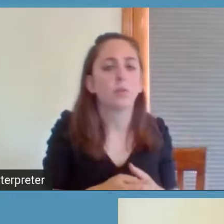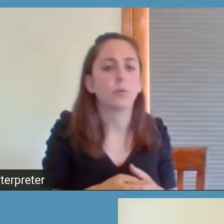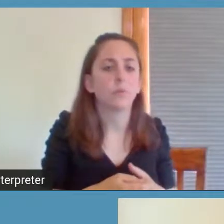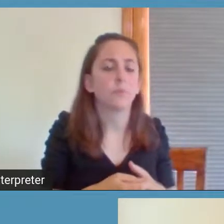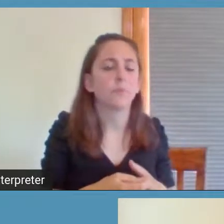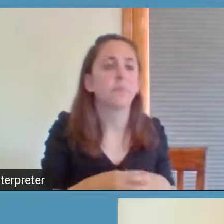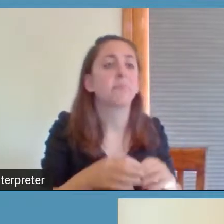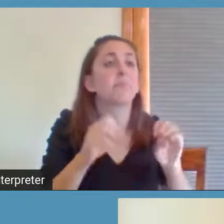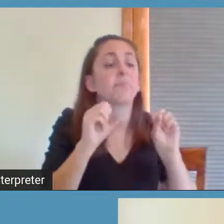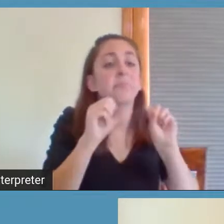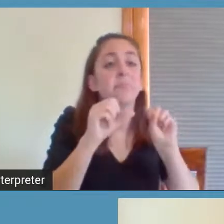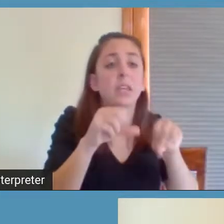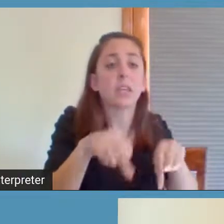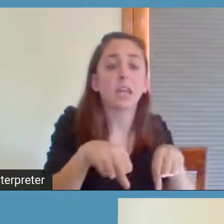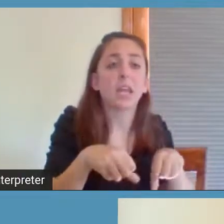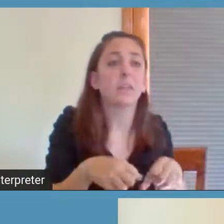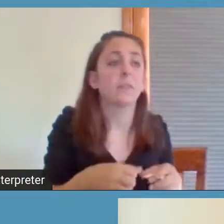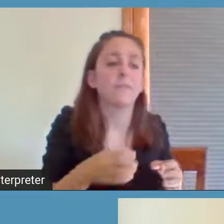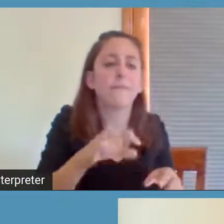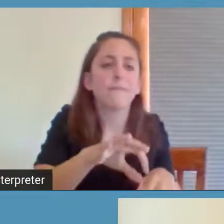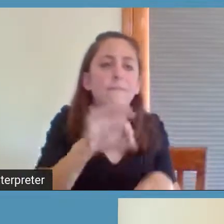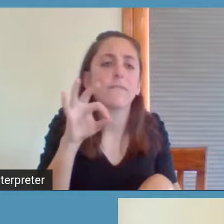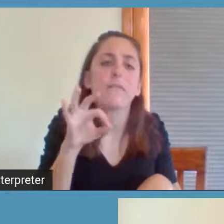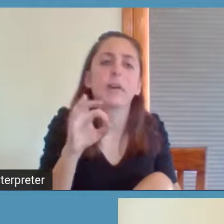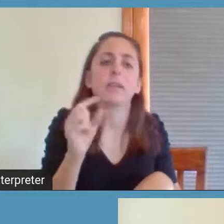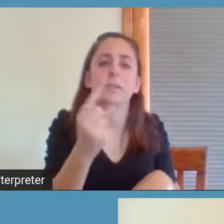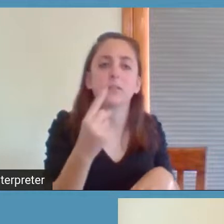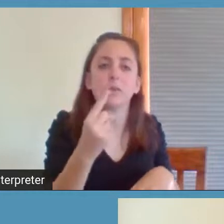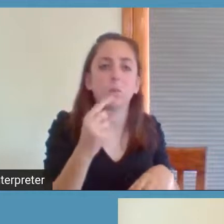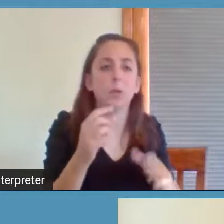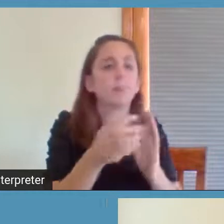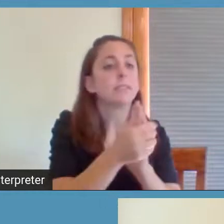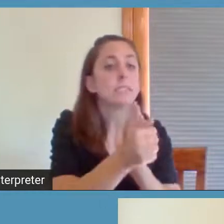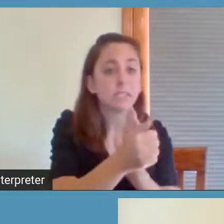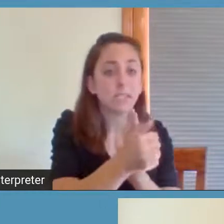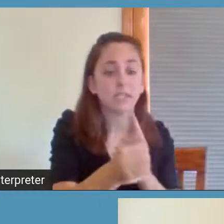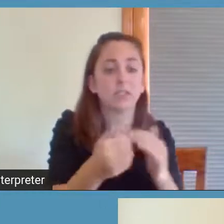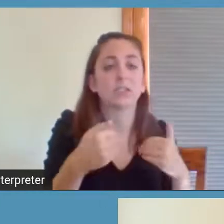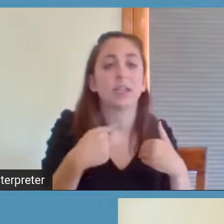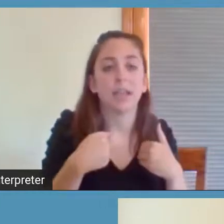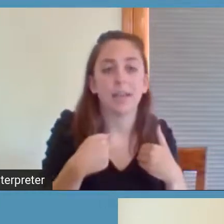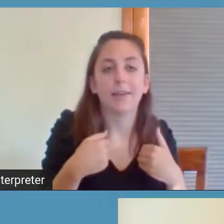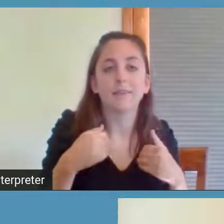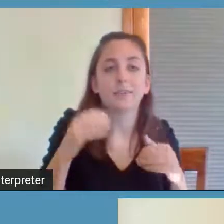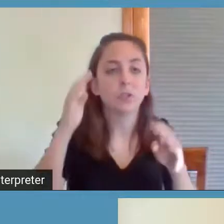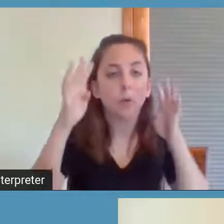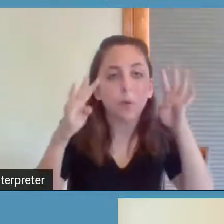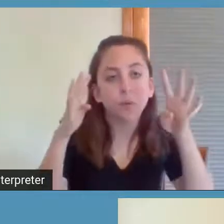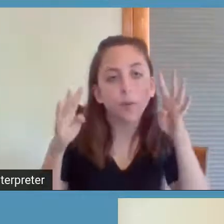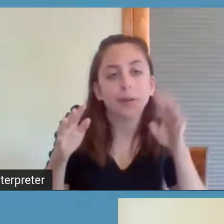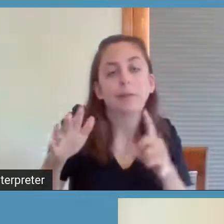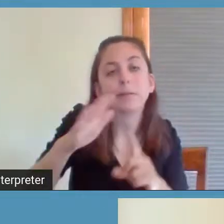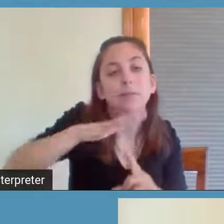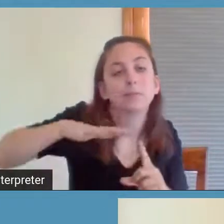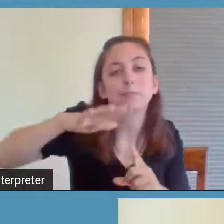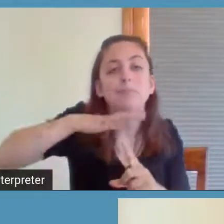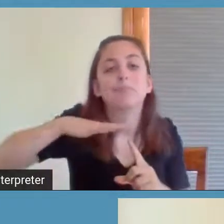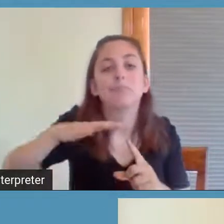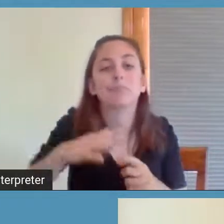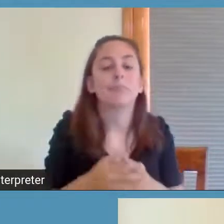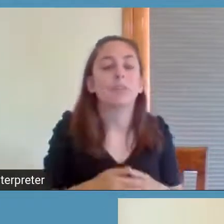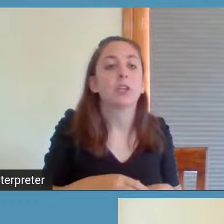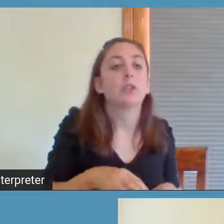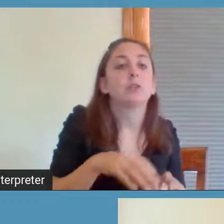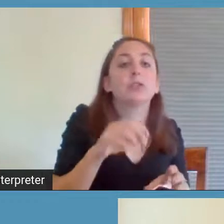person that has the skill set to be able to create that space or environment? If not, you're using out of the box kind of things like